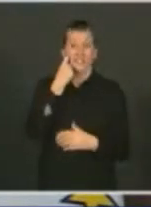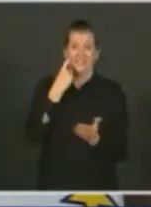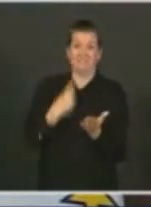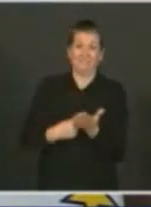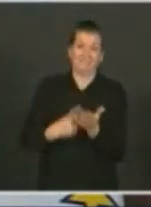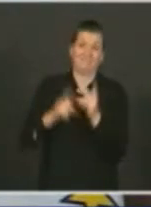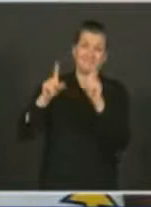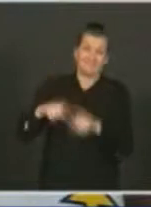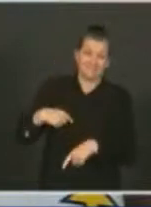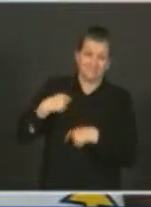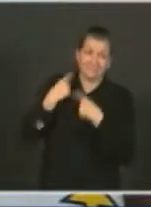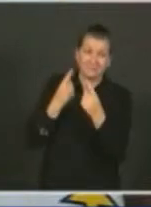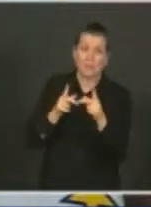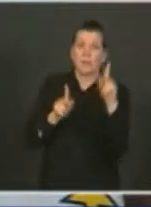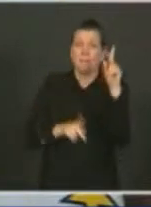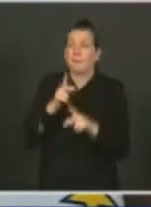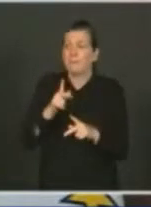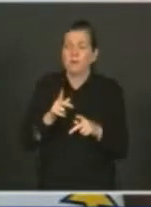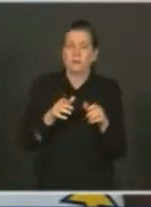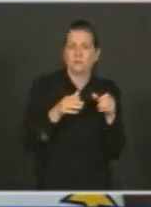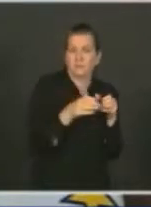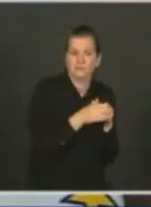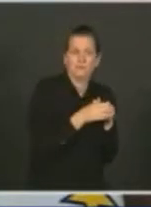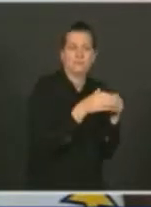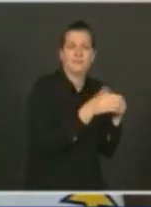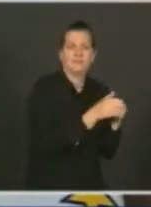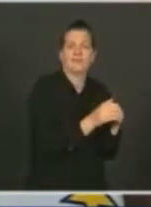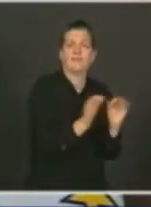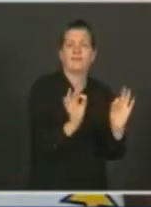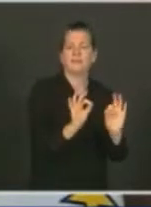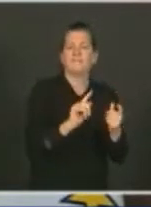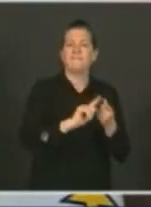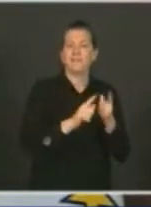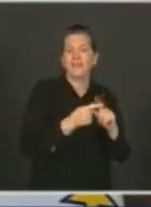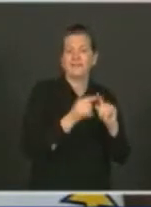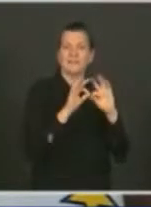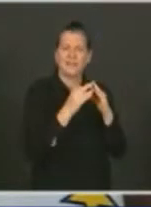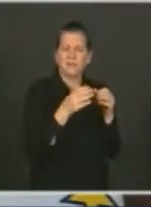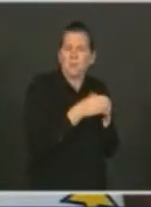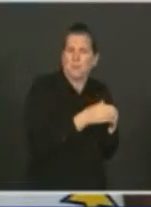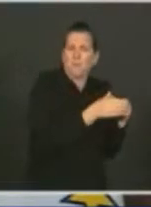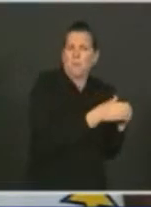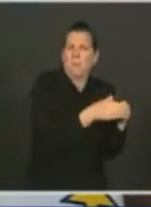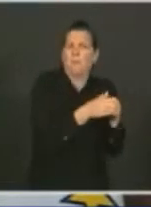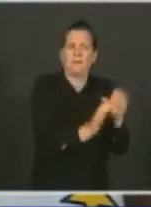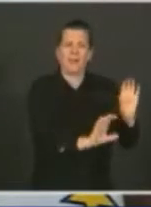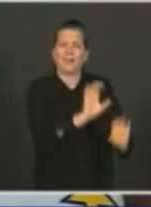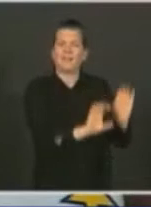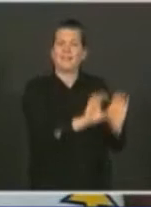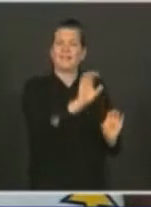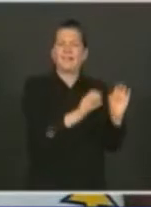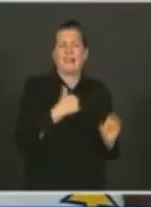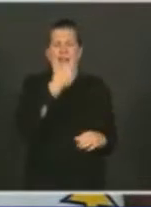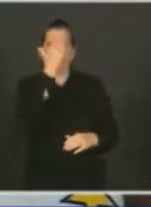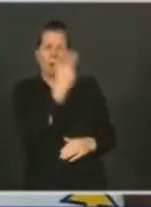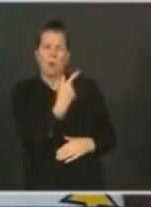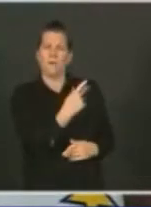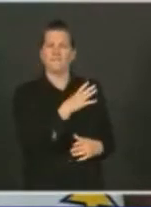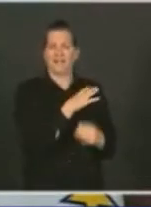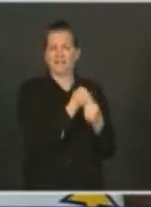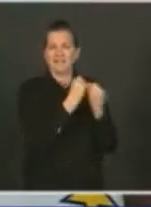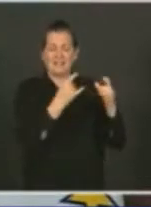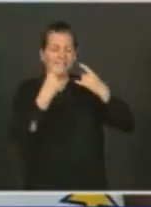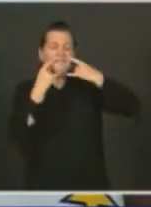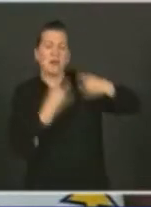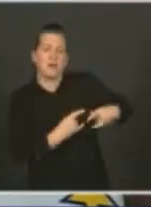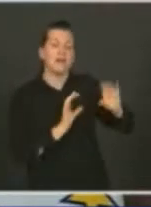Small gatherings with friends and family, people you know, people you like, people you let your guard down with, people who